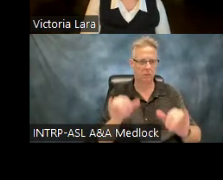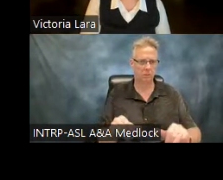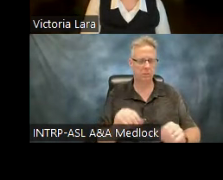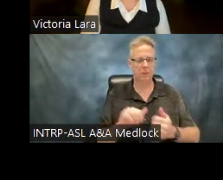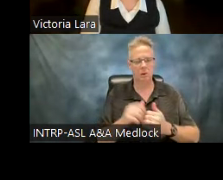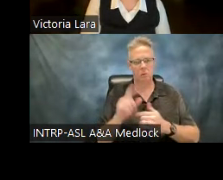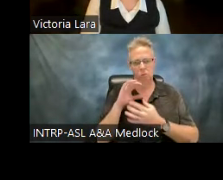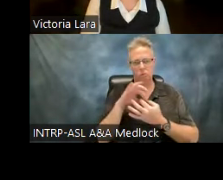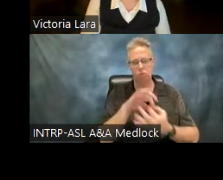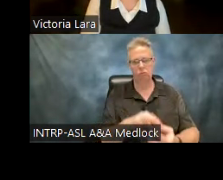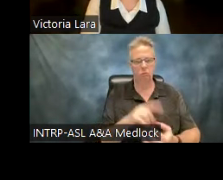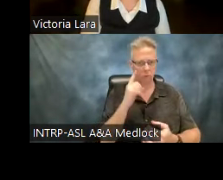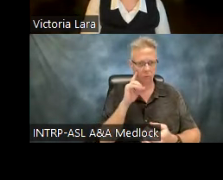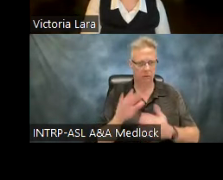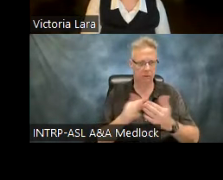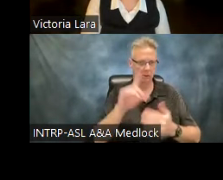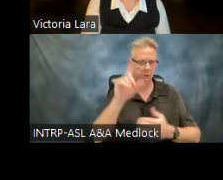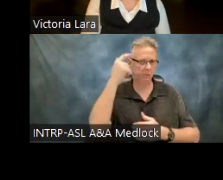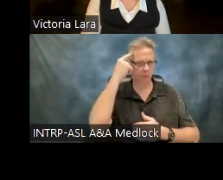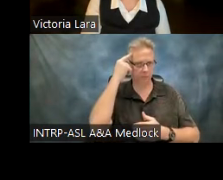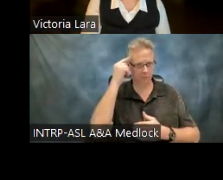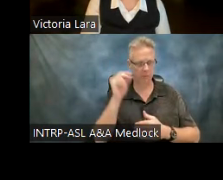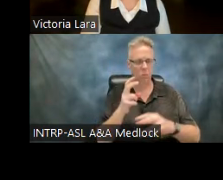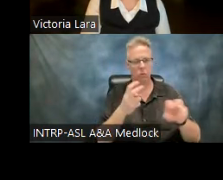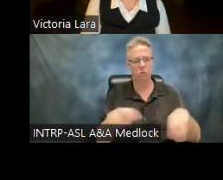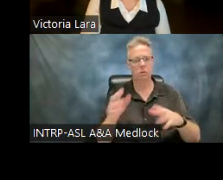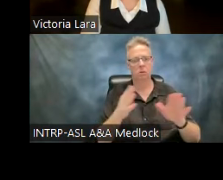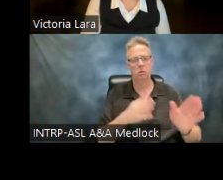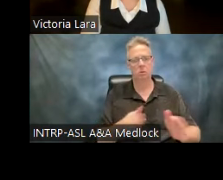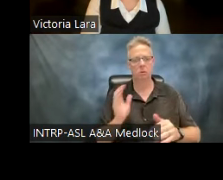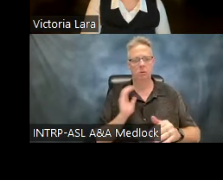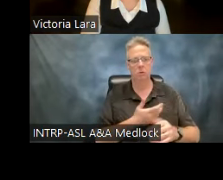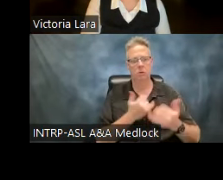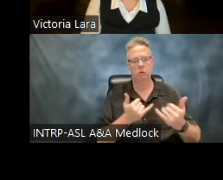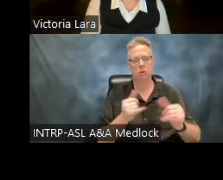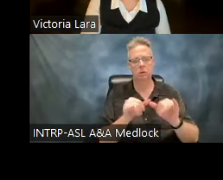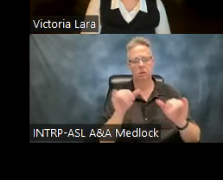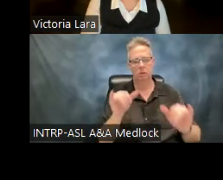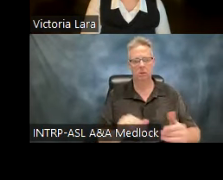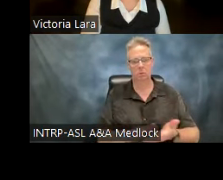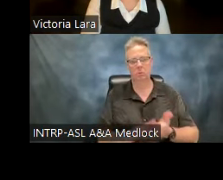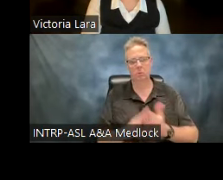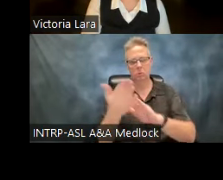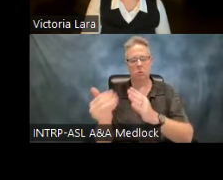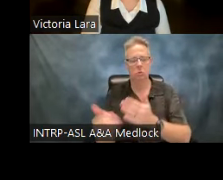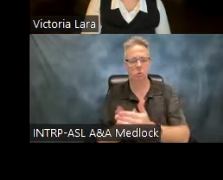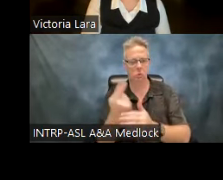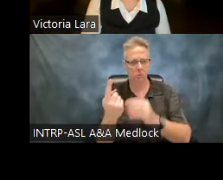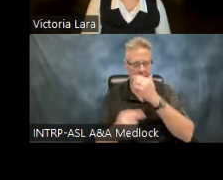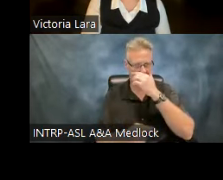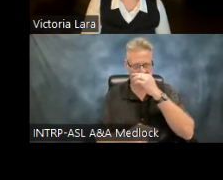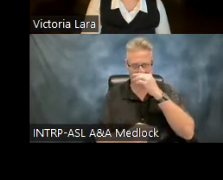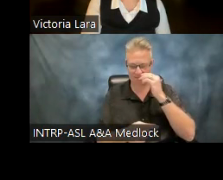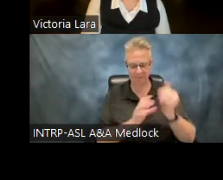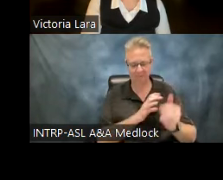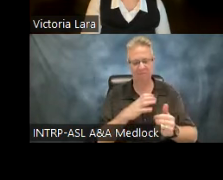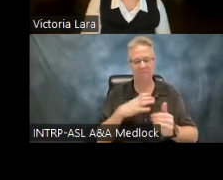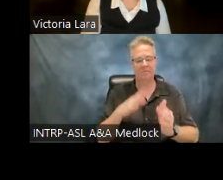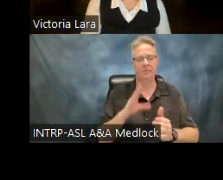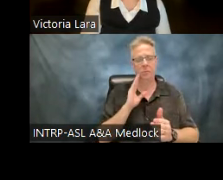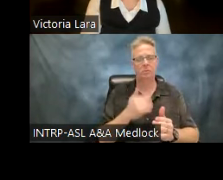it relates to the rest of city government and the transition plan from our current system to the new one. The Commission will present all